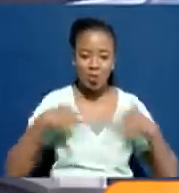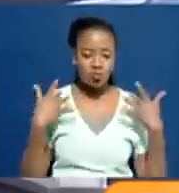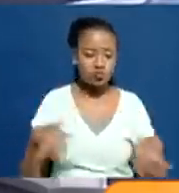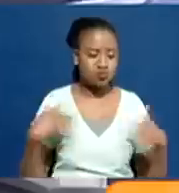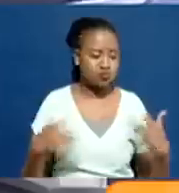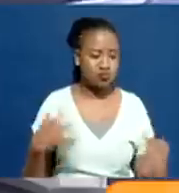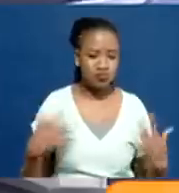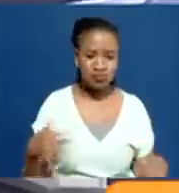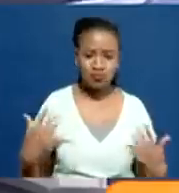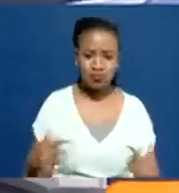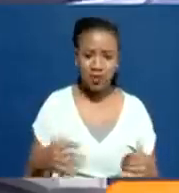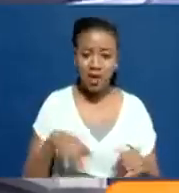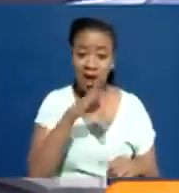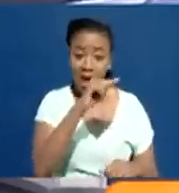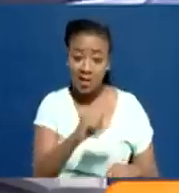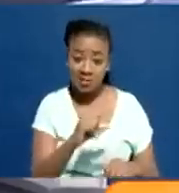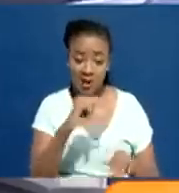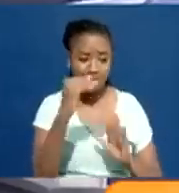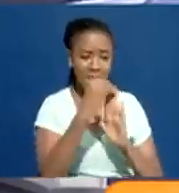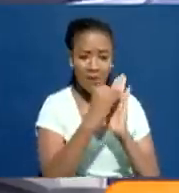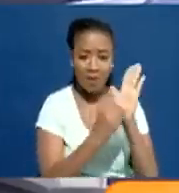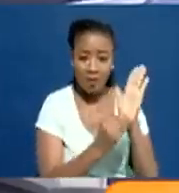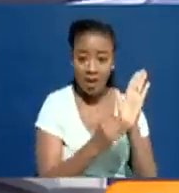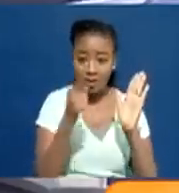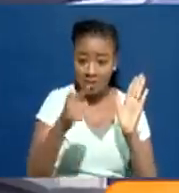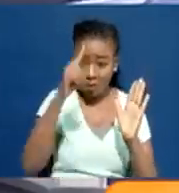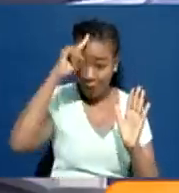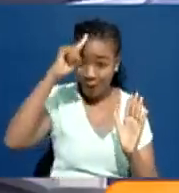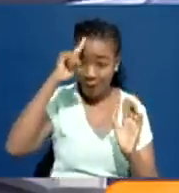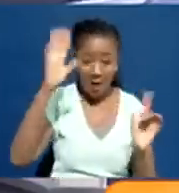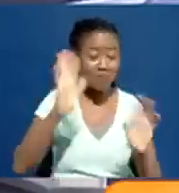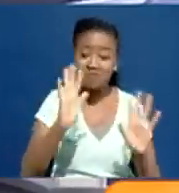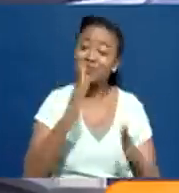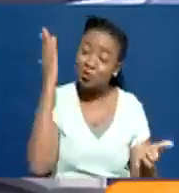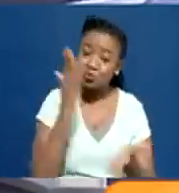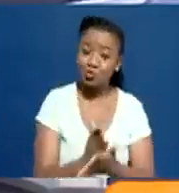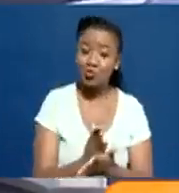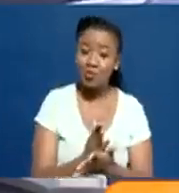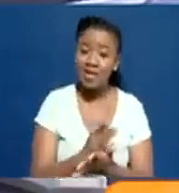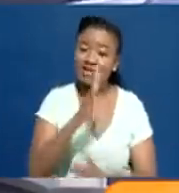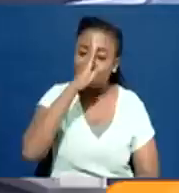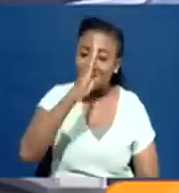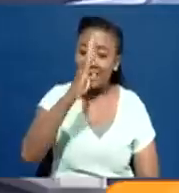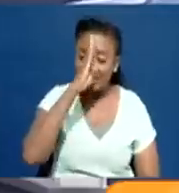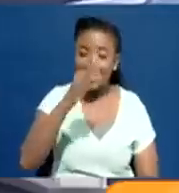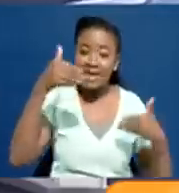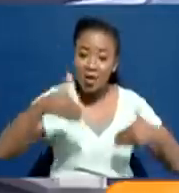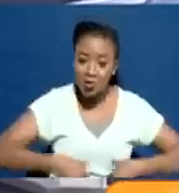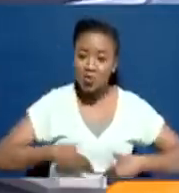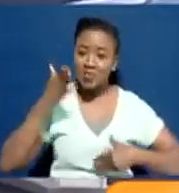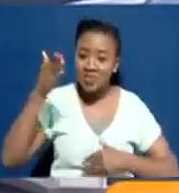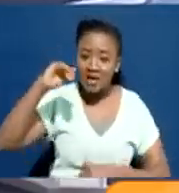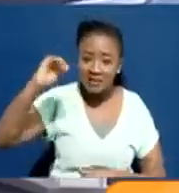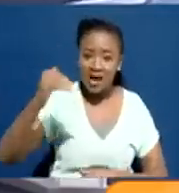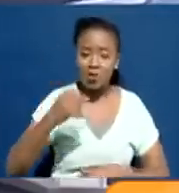the country? Well, this is not a myth, really. It's a reality. You see, every Sunday in the streets of Nairobi, young people gather to take pictures and to